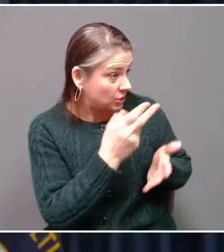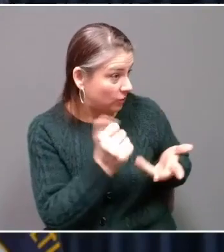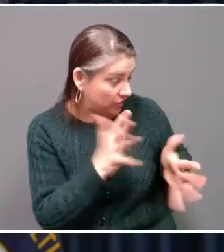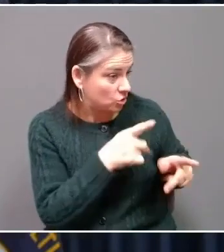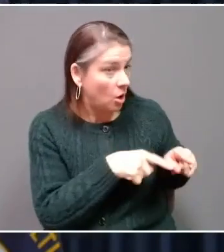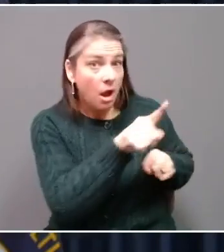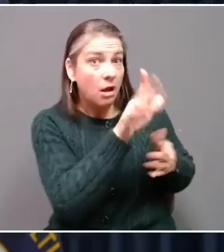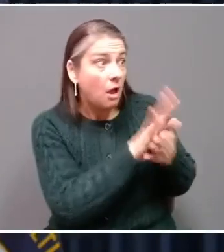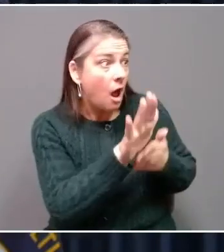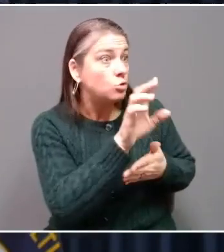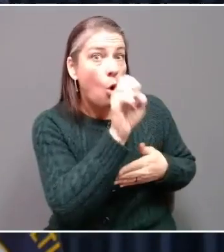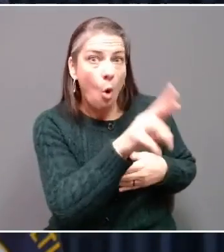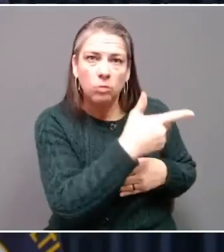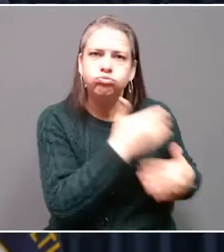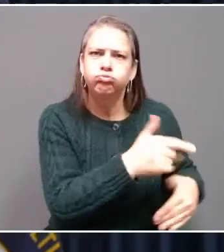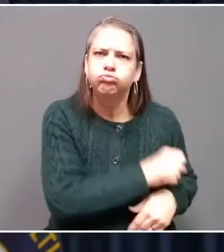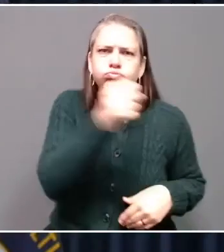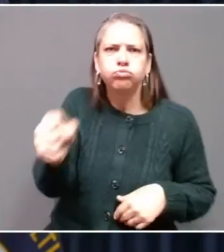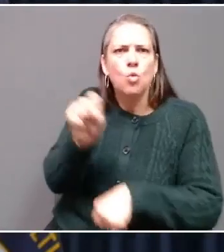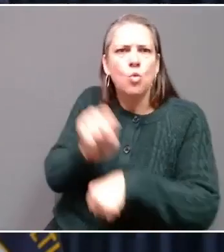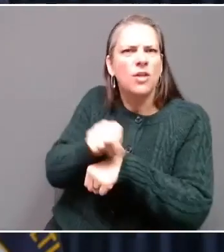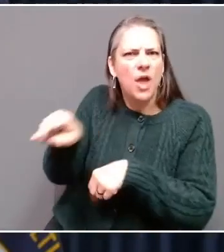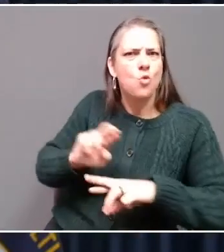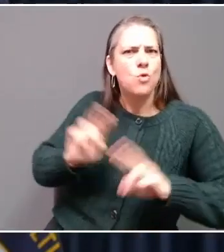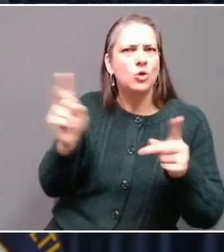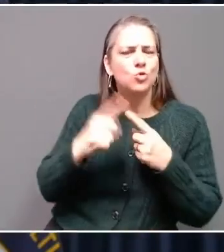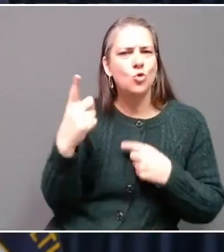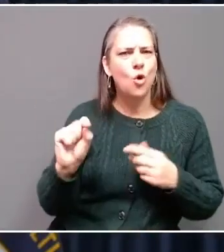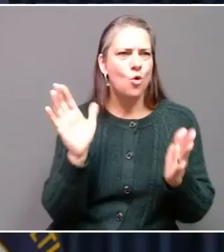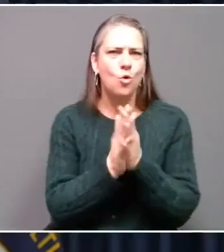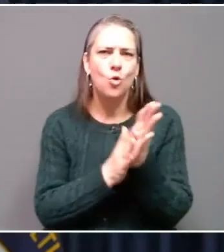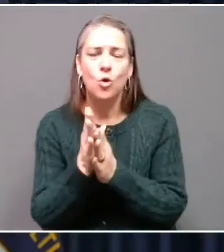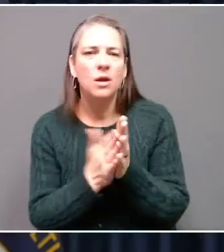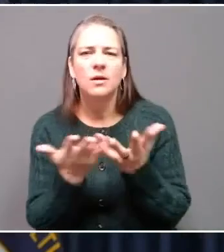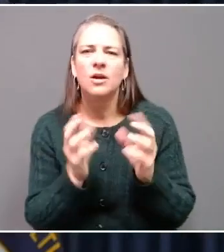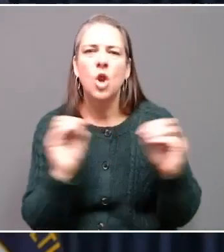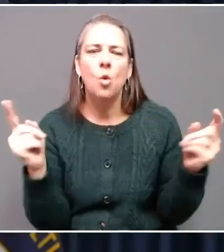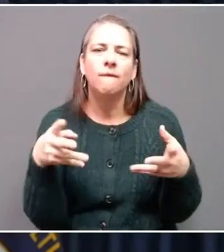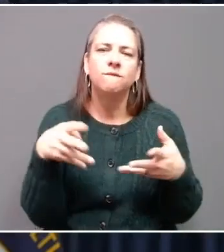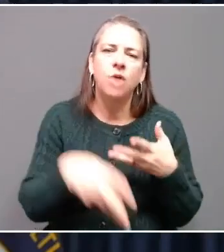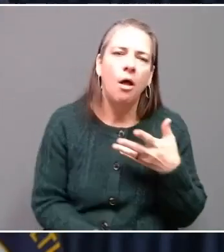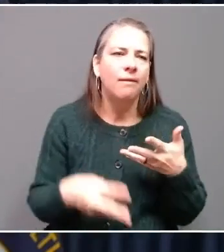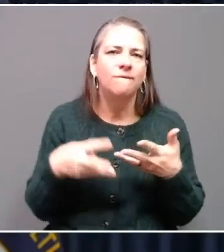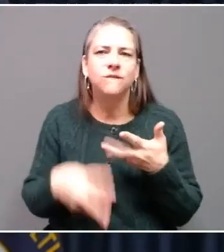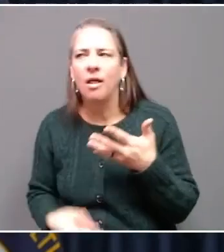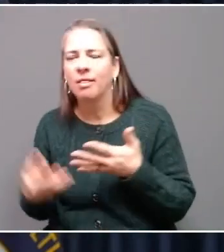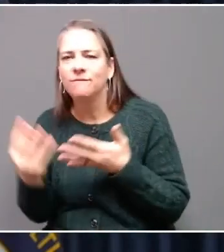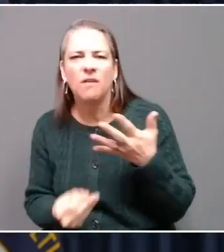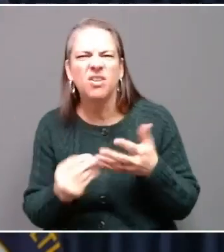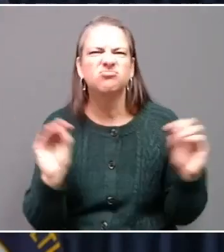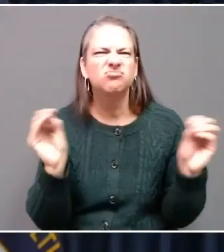a job with a start date before they graduate, so nobody falls through the cracks, and then everybody can see that there is